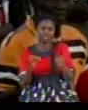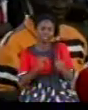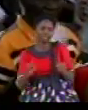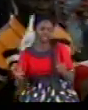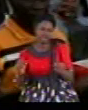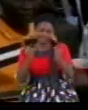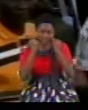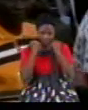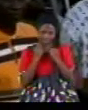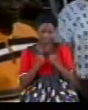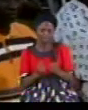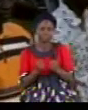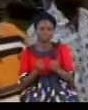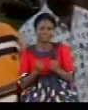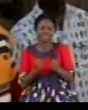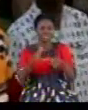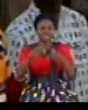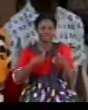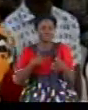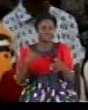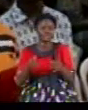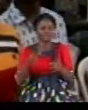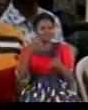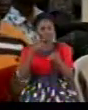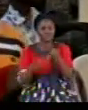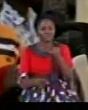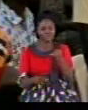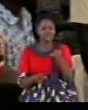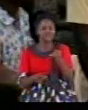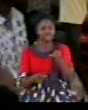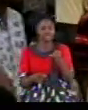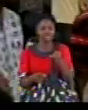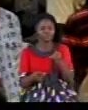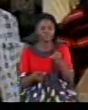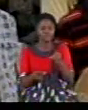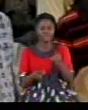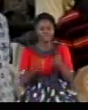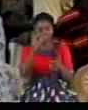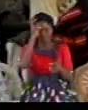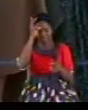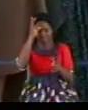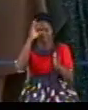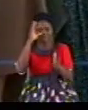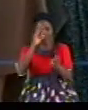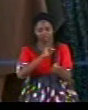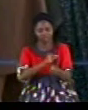Give me a final Satan-humiliating amen.